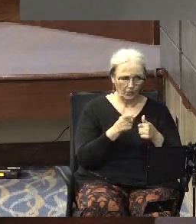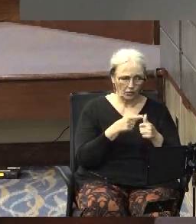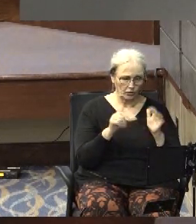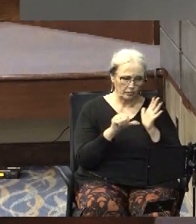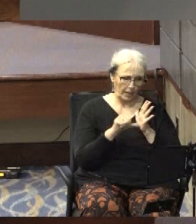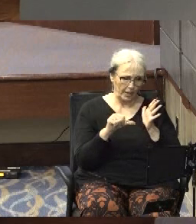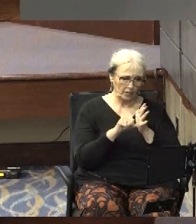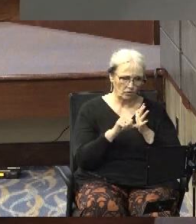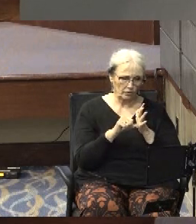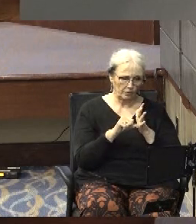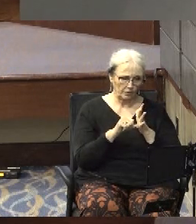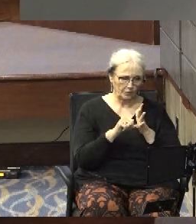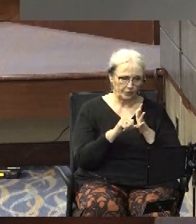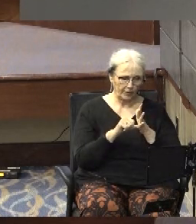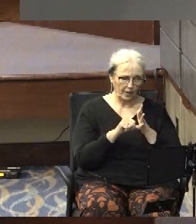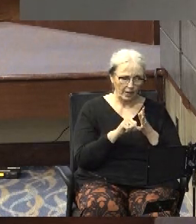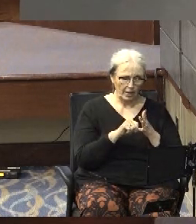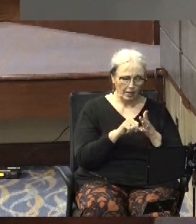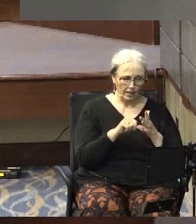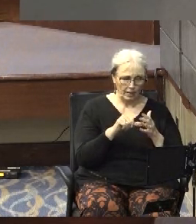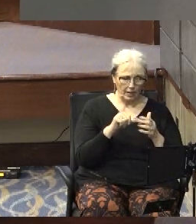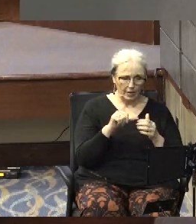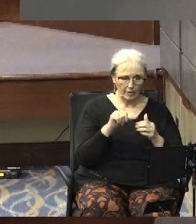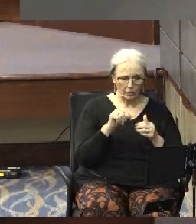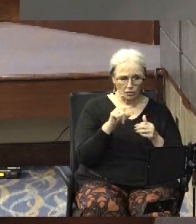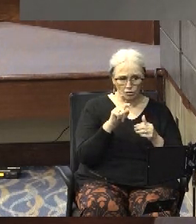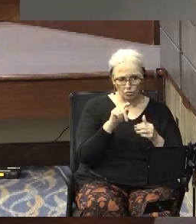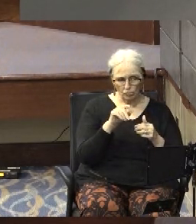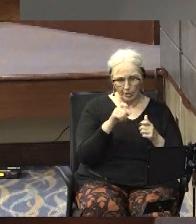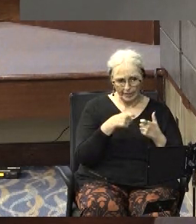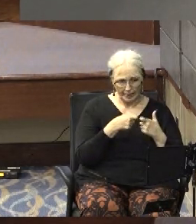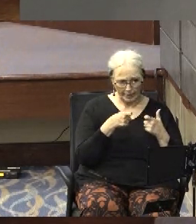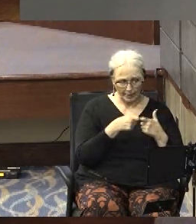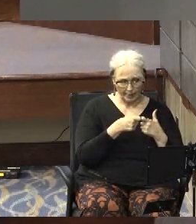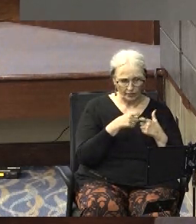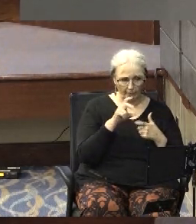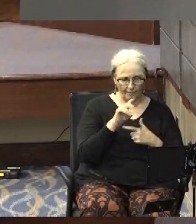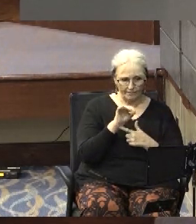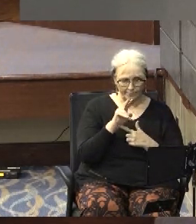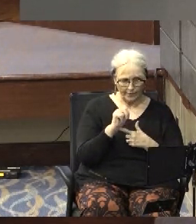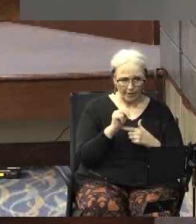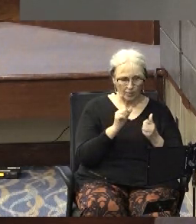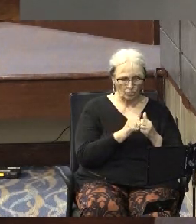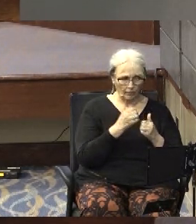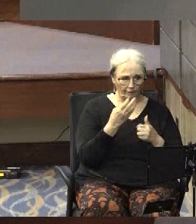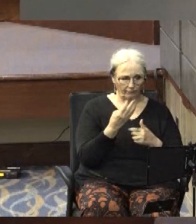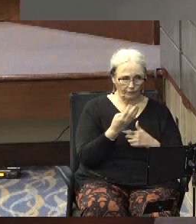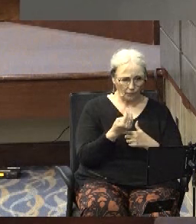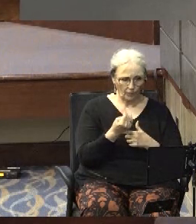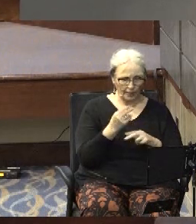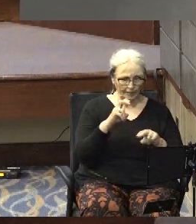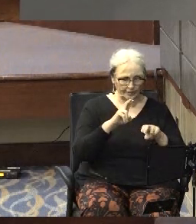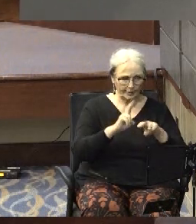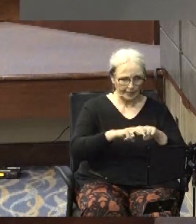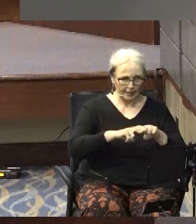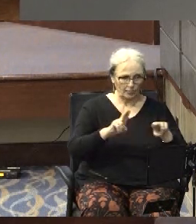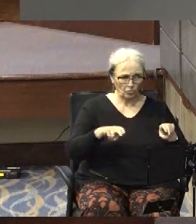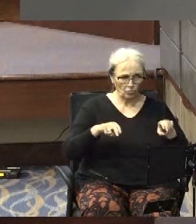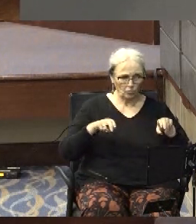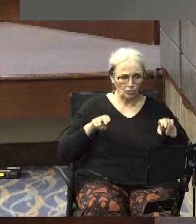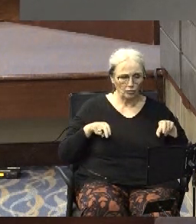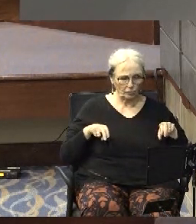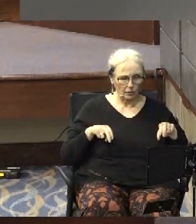a Ford E-Transit van, electric van with 14 seat capacity. So it does